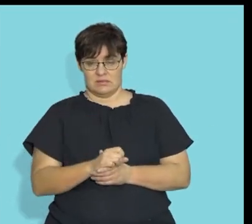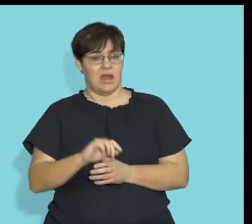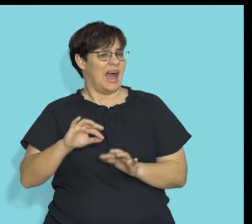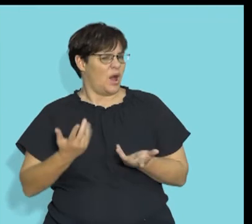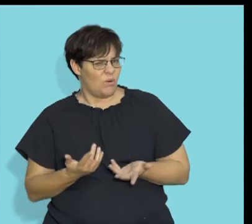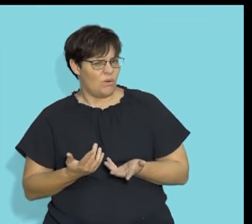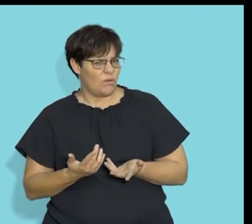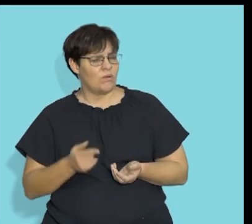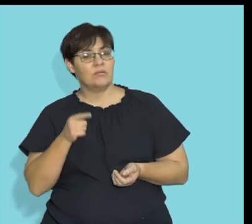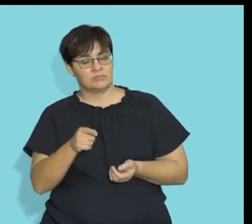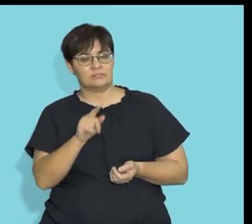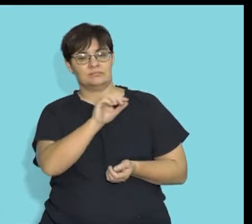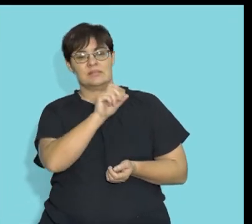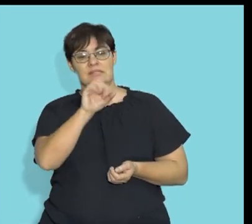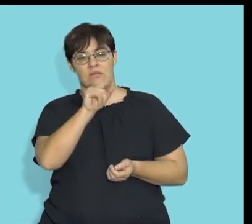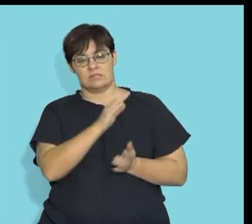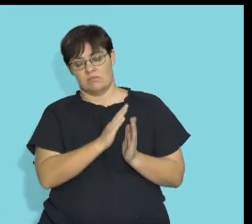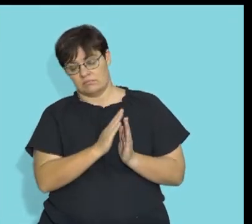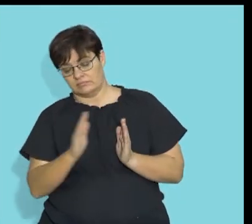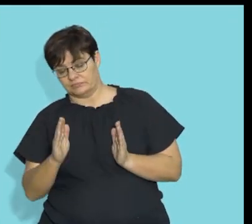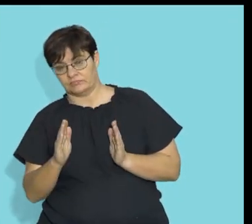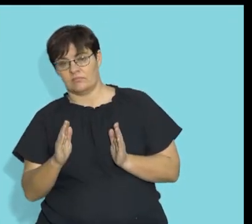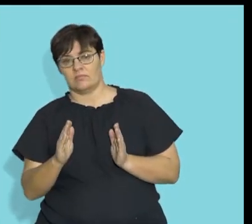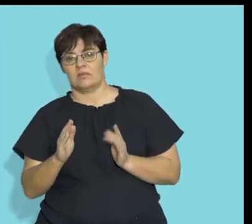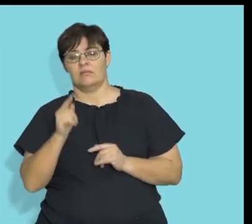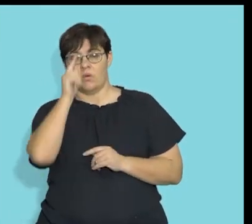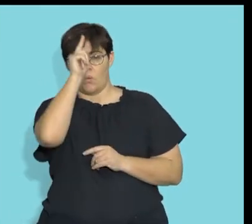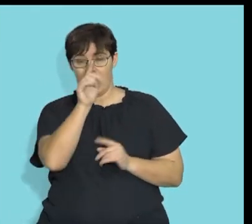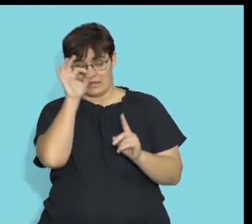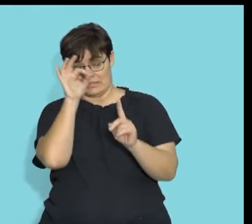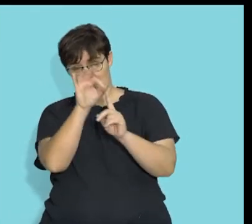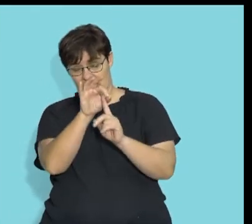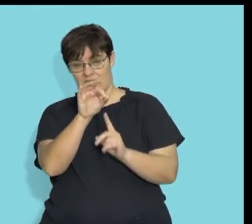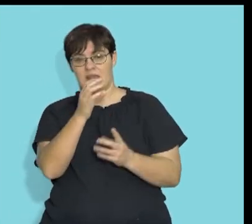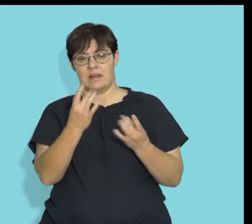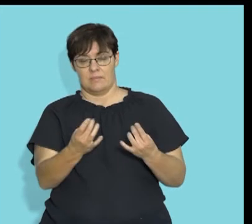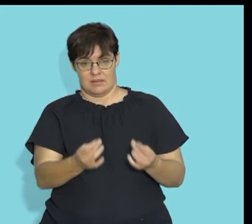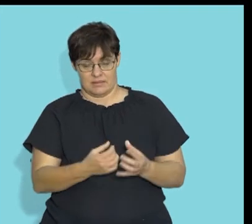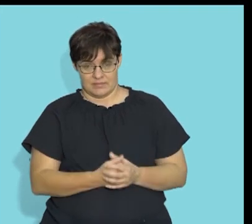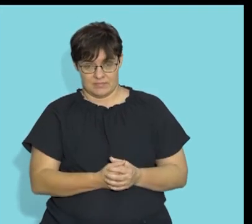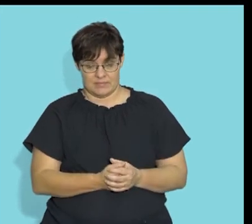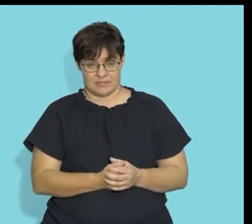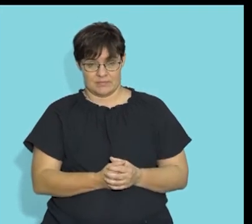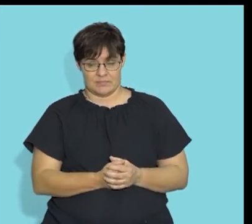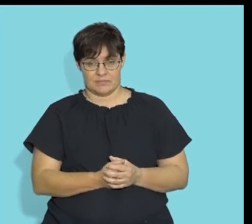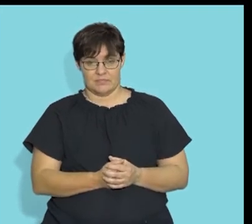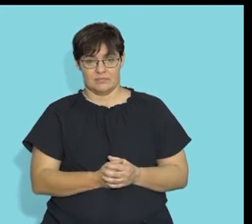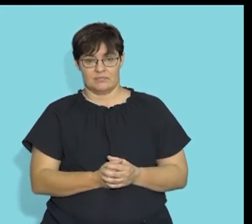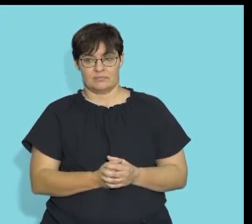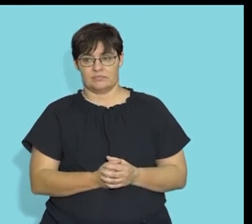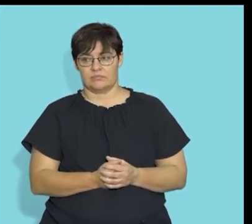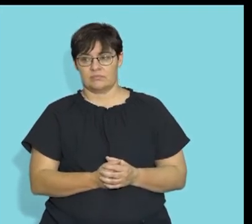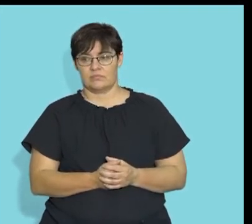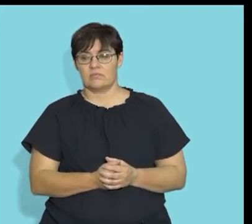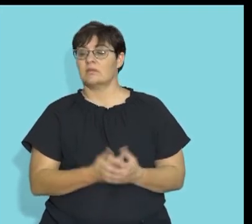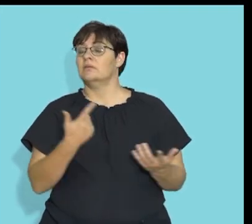this because the series is moving towards one finite number. So if I were